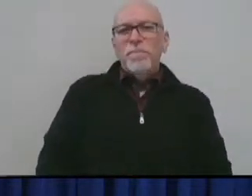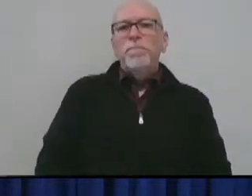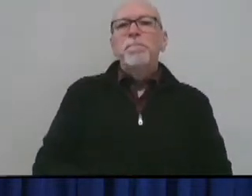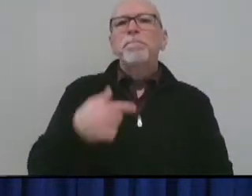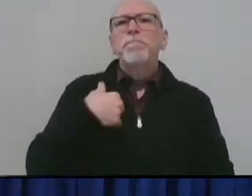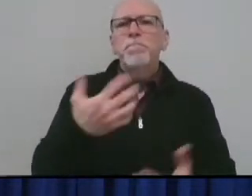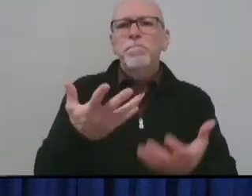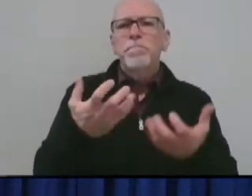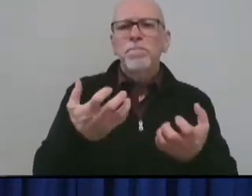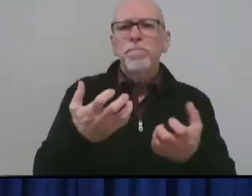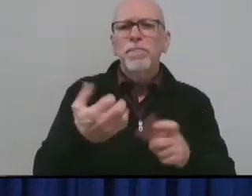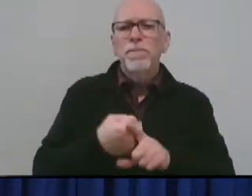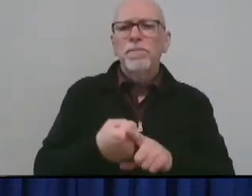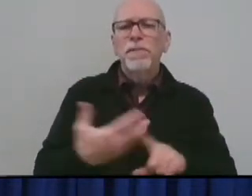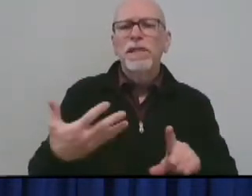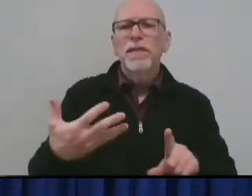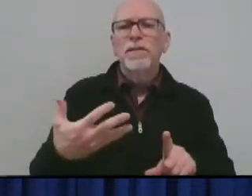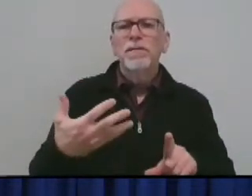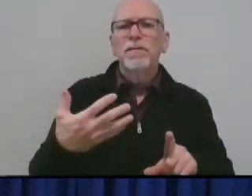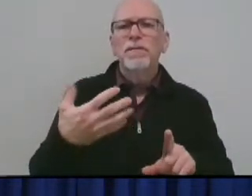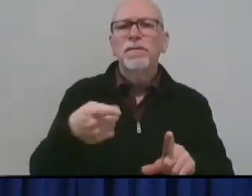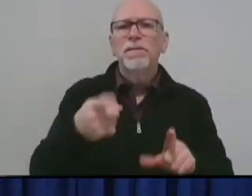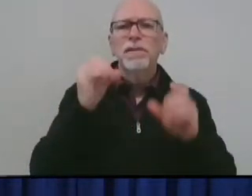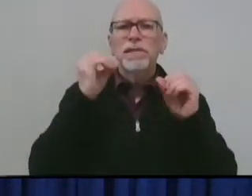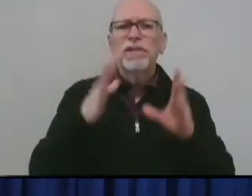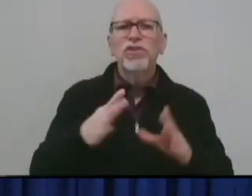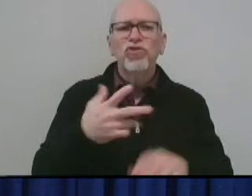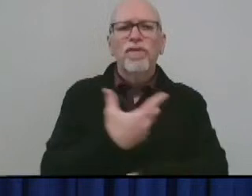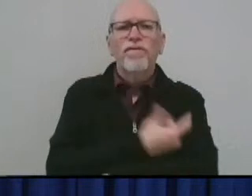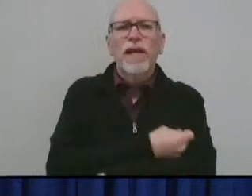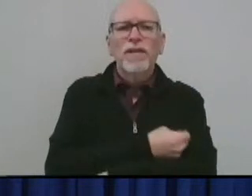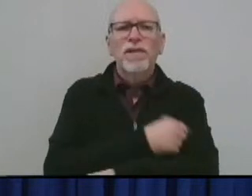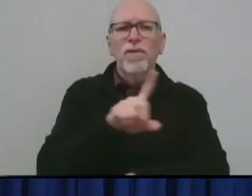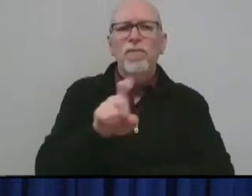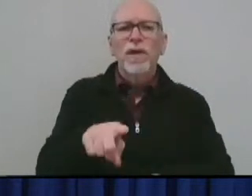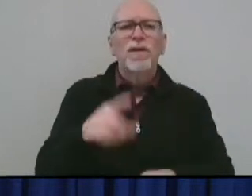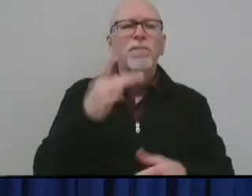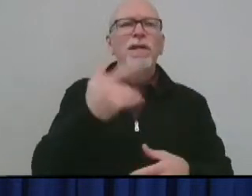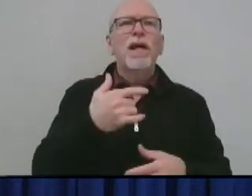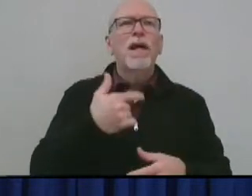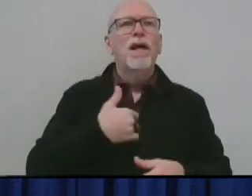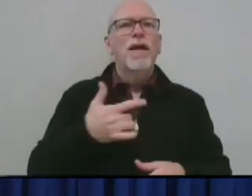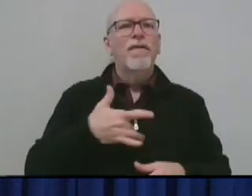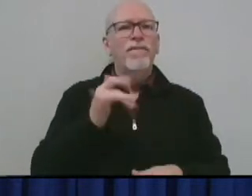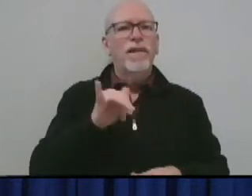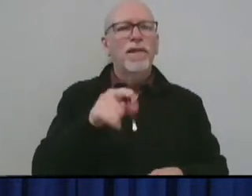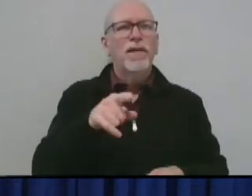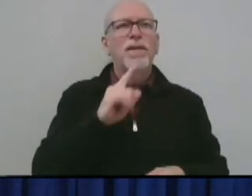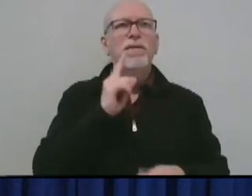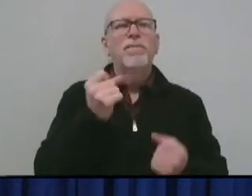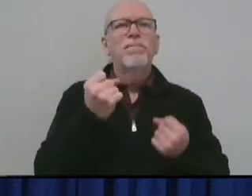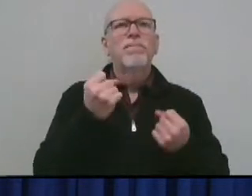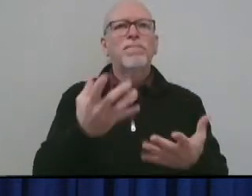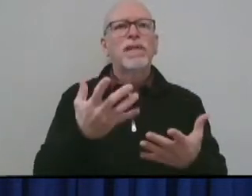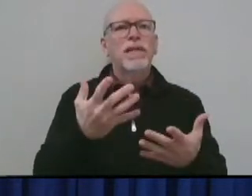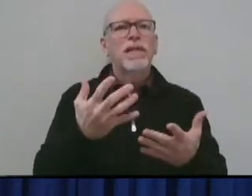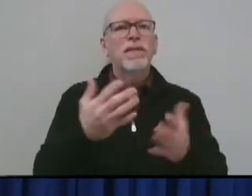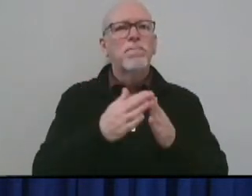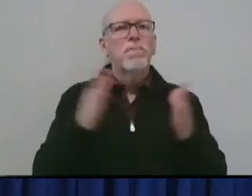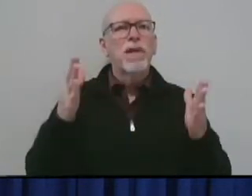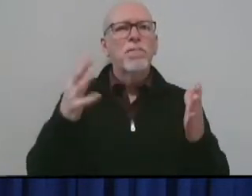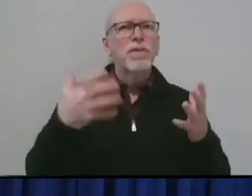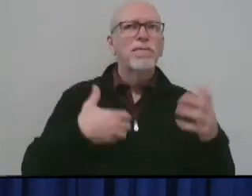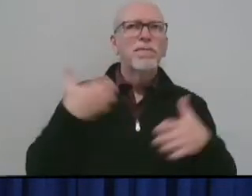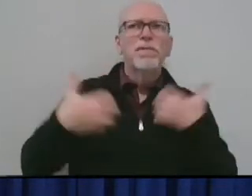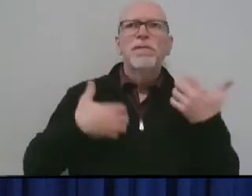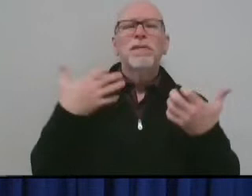to expand on the teacher vaccination question because I feel like, there's a lot of public outrage about it. And